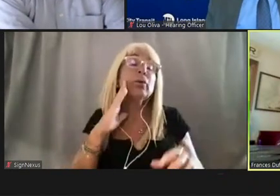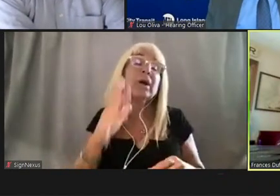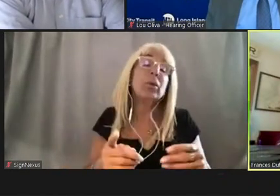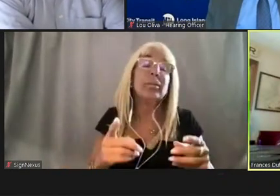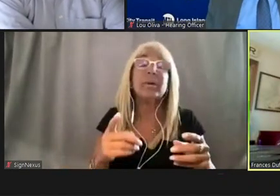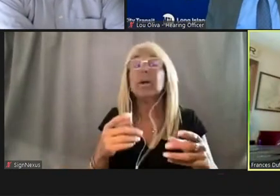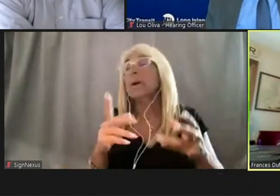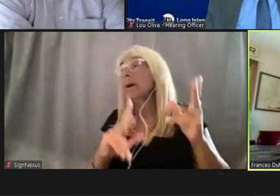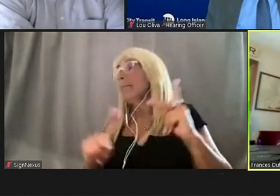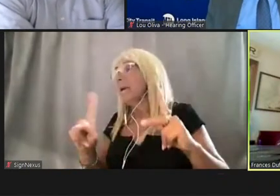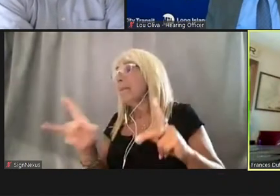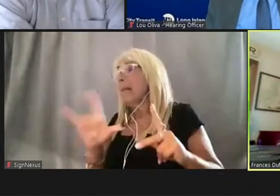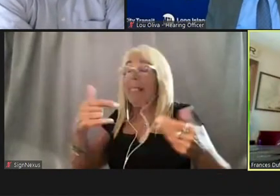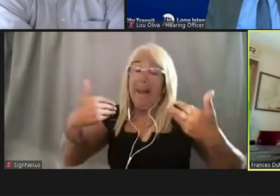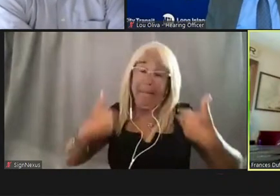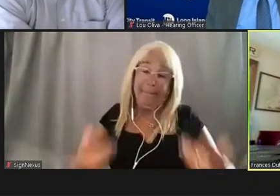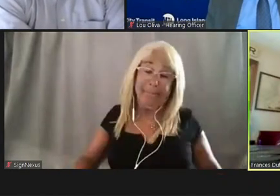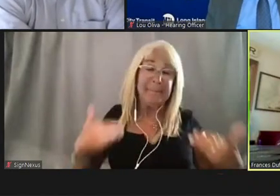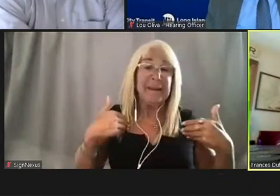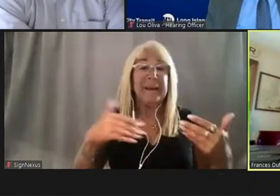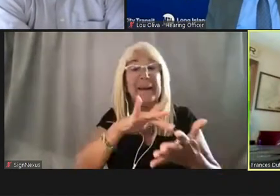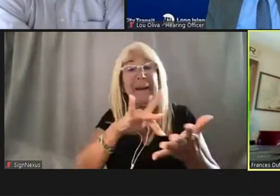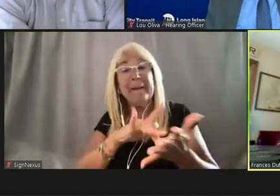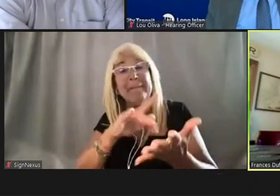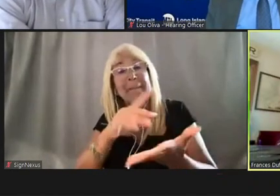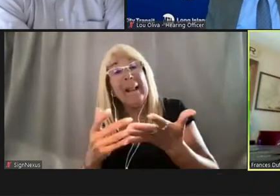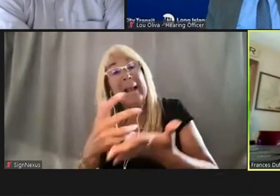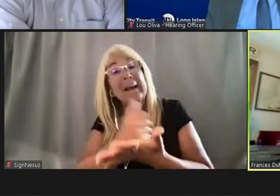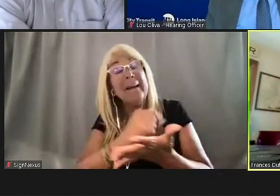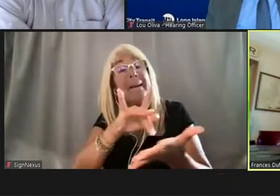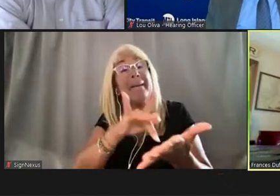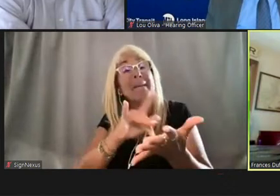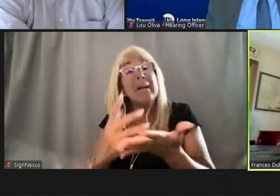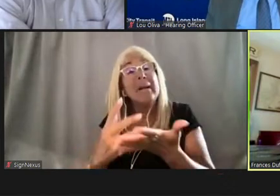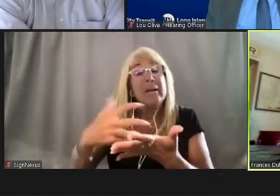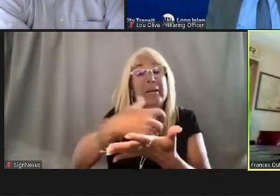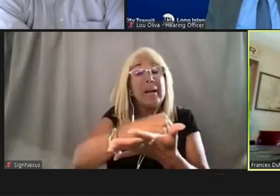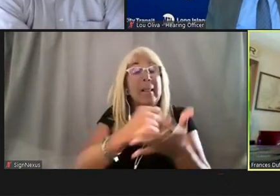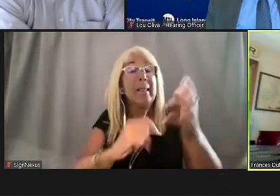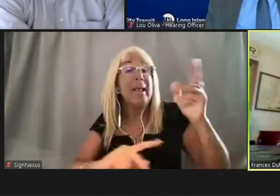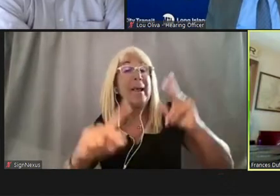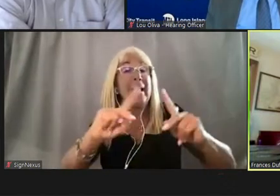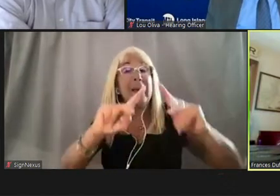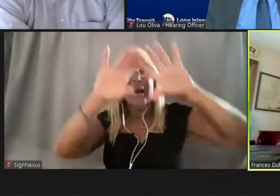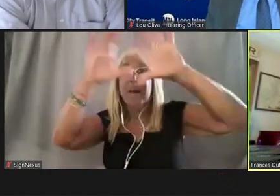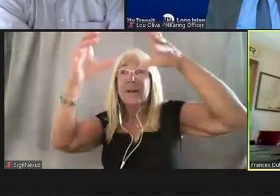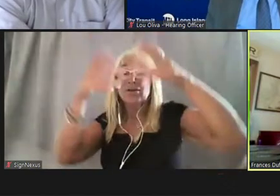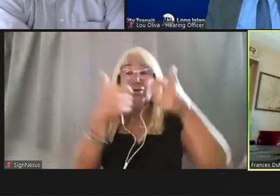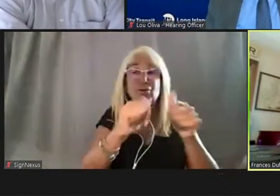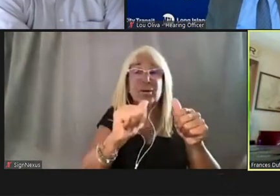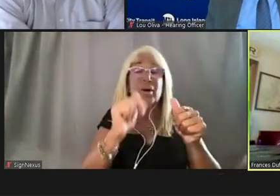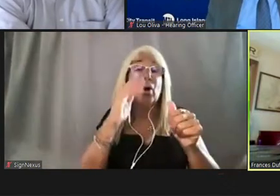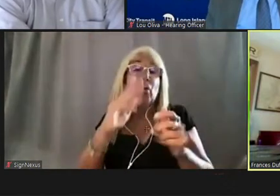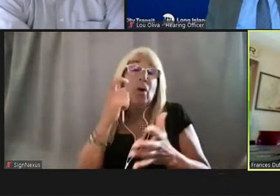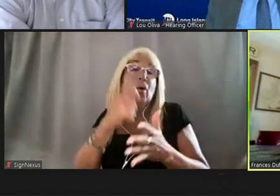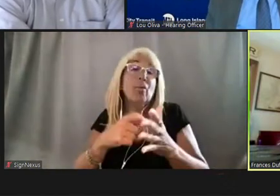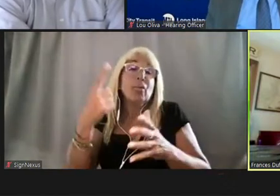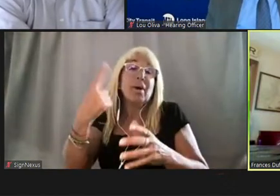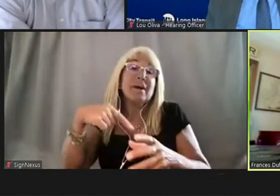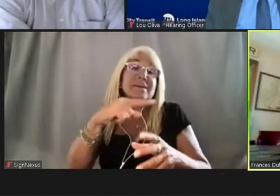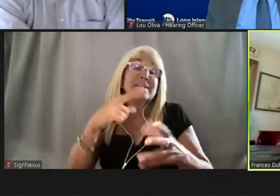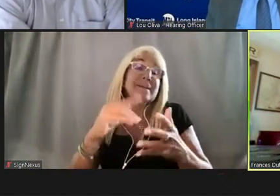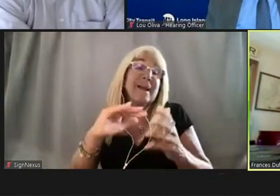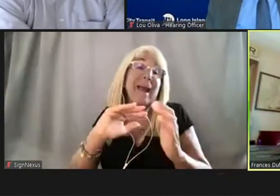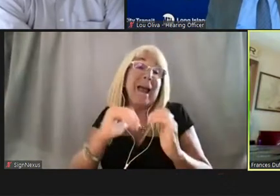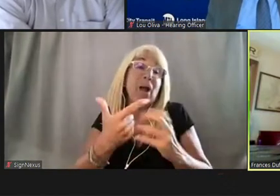like me middle income middle class people just trying to scrape a living together it's going to prices out of being able to make